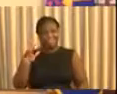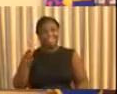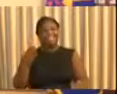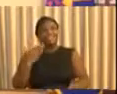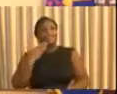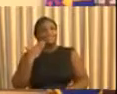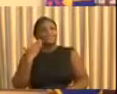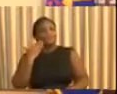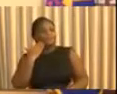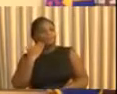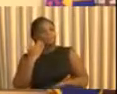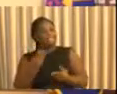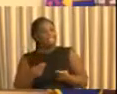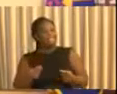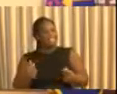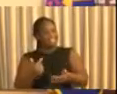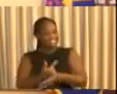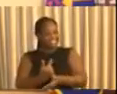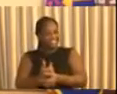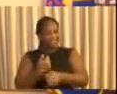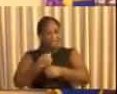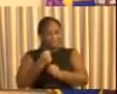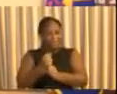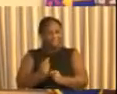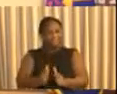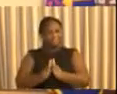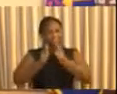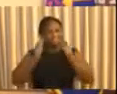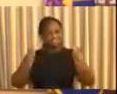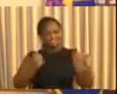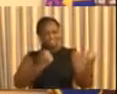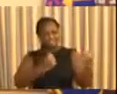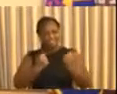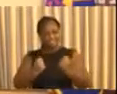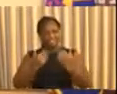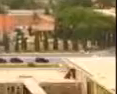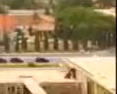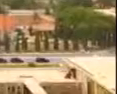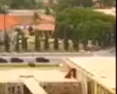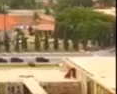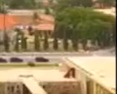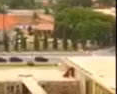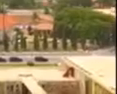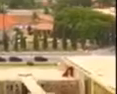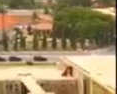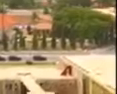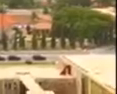and our homeland Ghana and make her great and strong. I thank you.